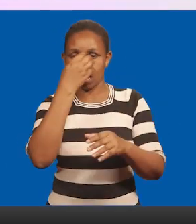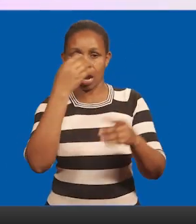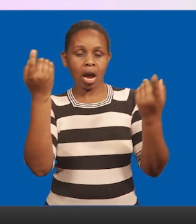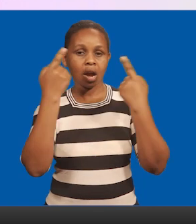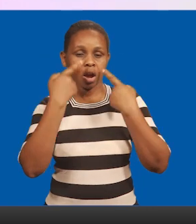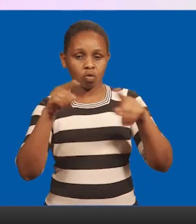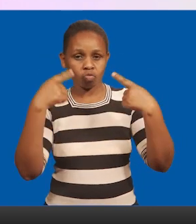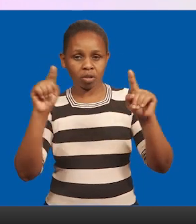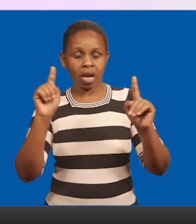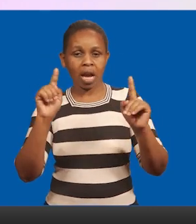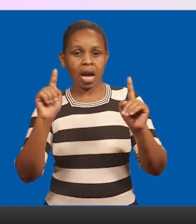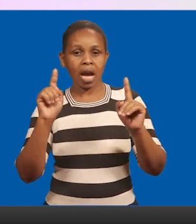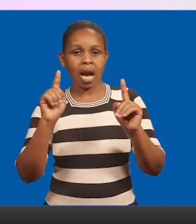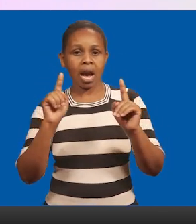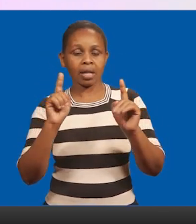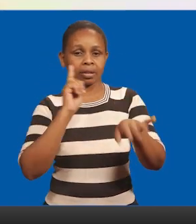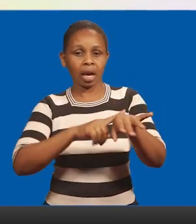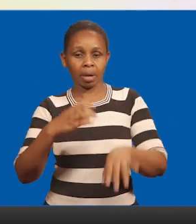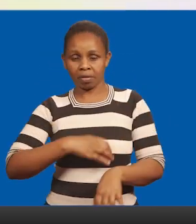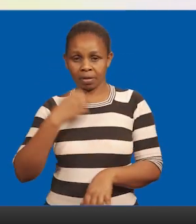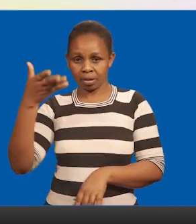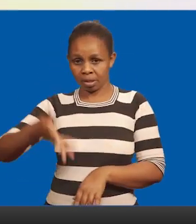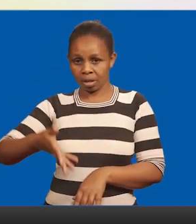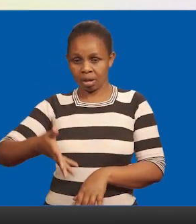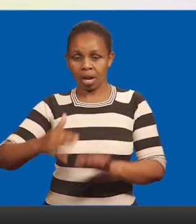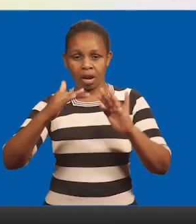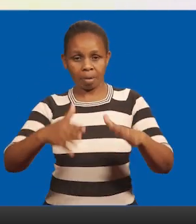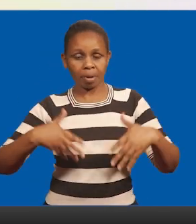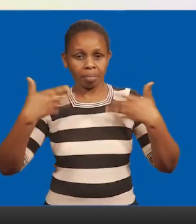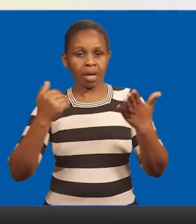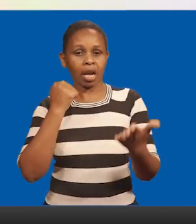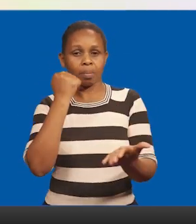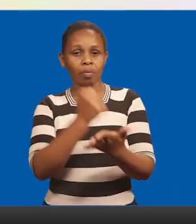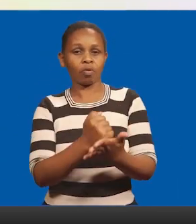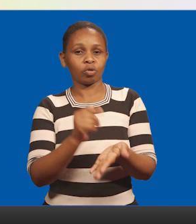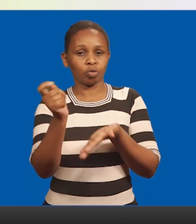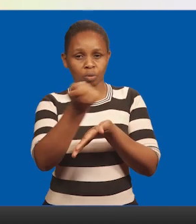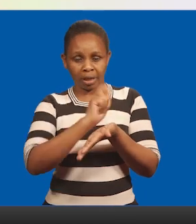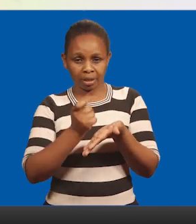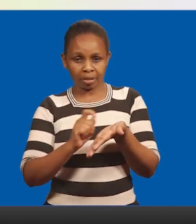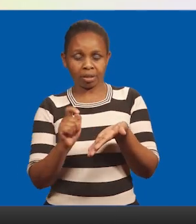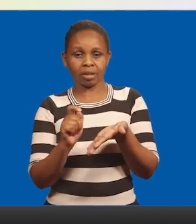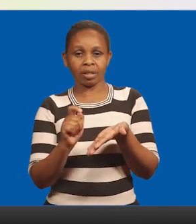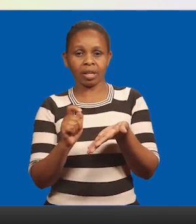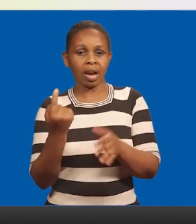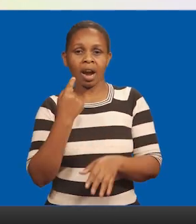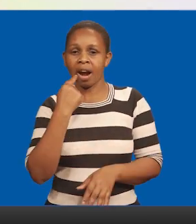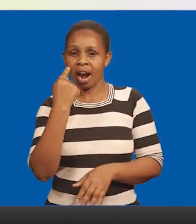announced recently during his visit here that he has given approval to write